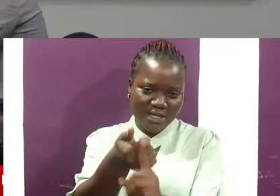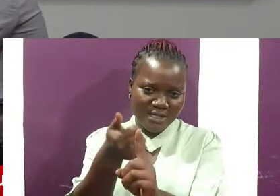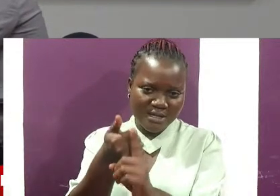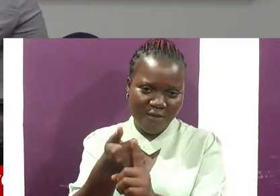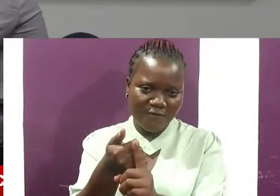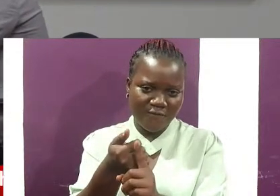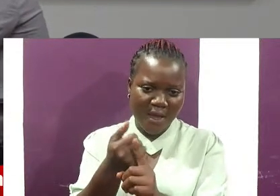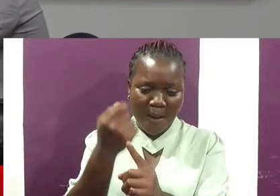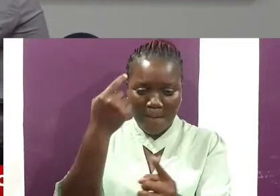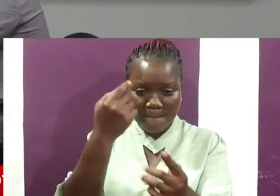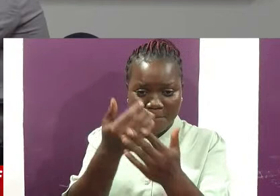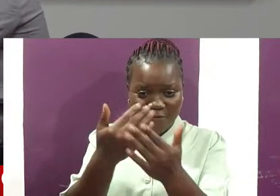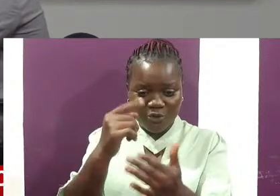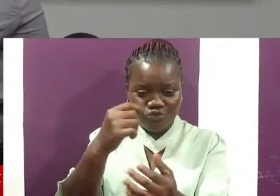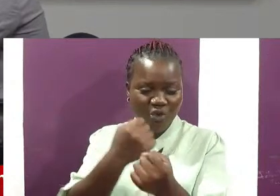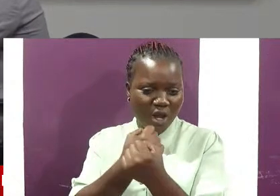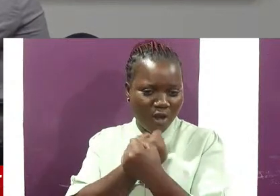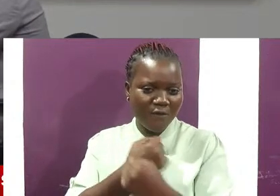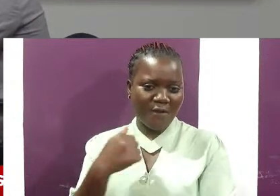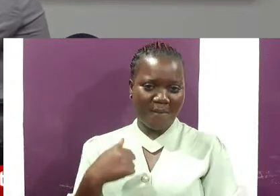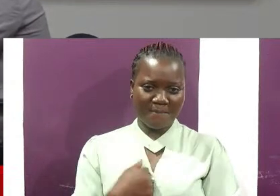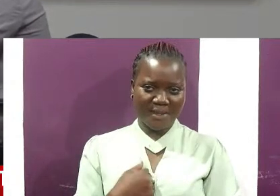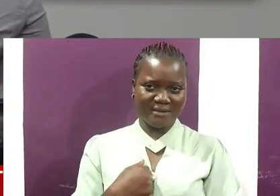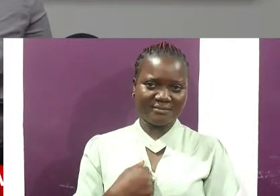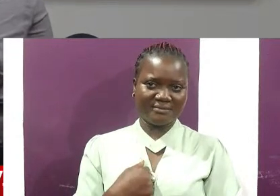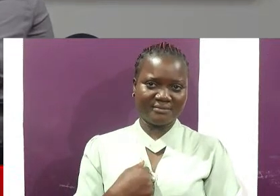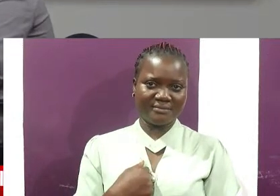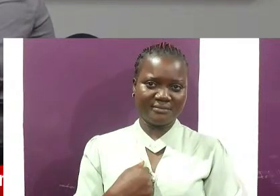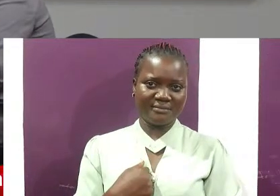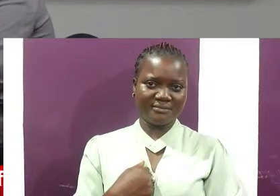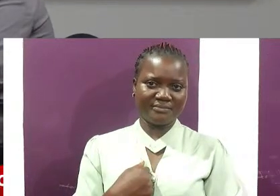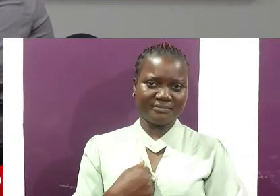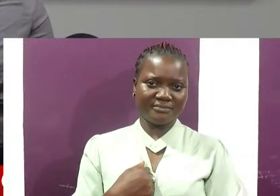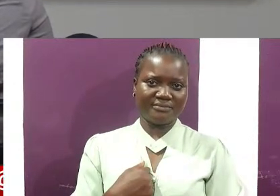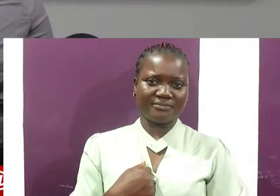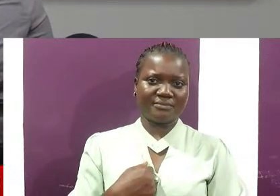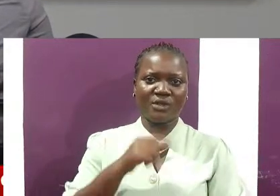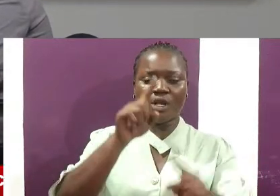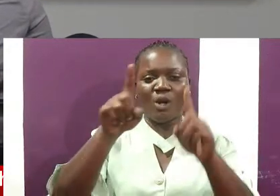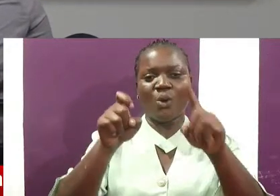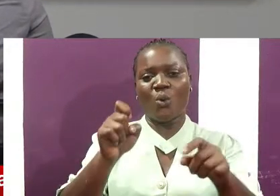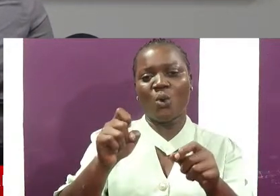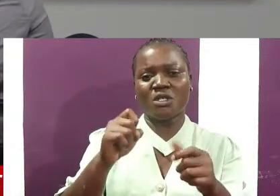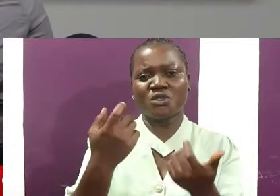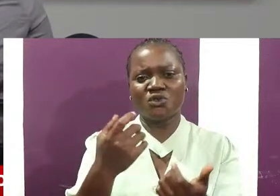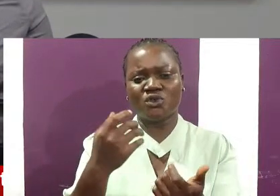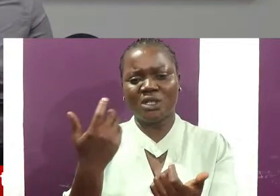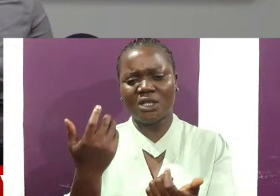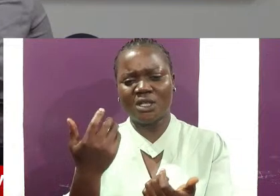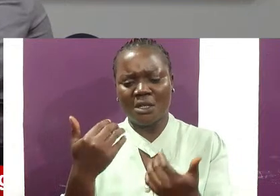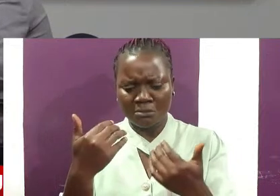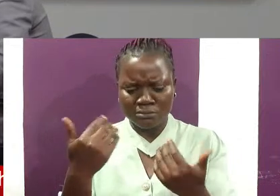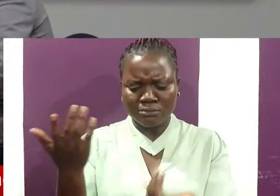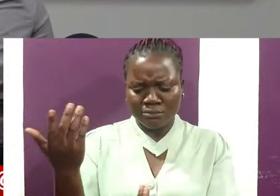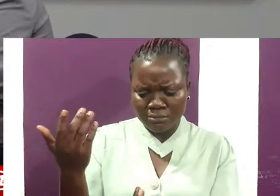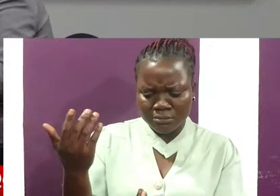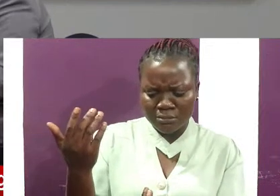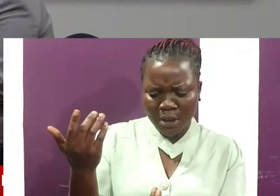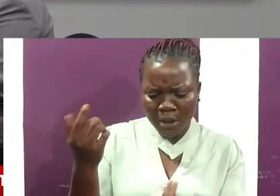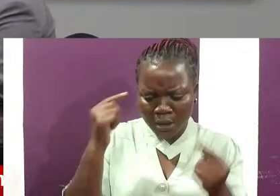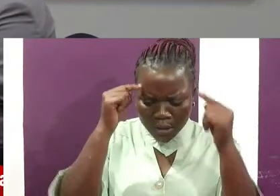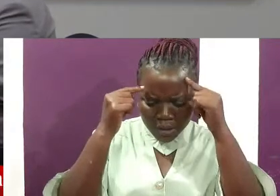and do what you ask because you've blessed me so immensely. The question I picked during your presentation that you